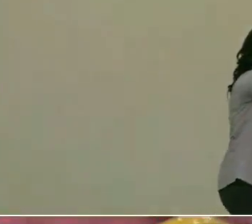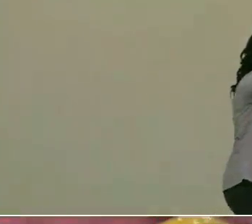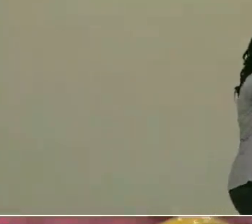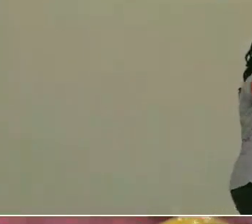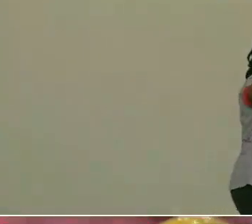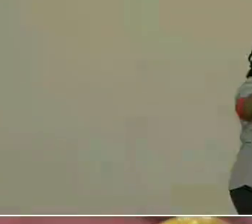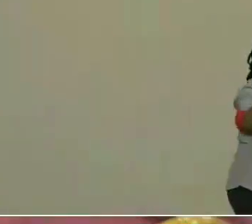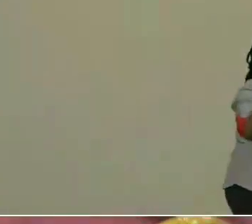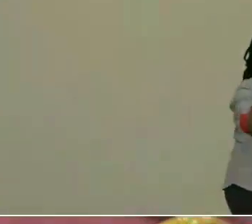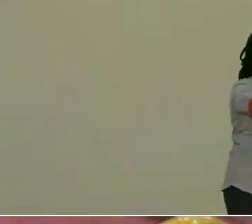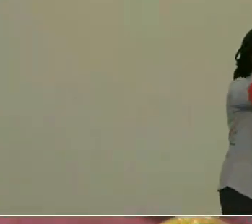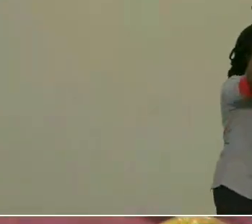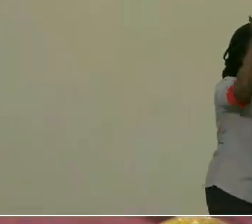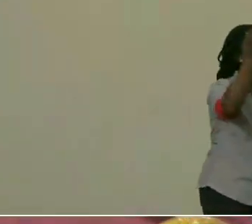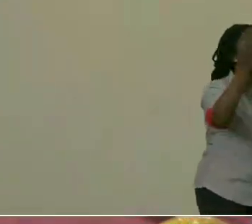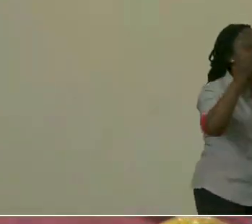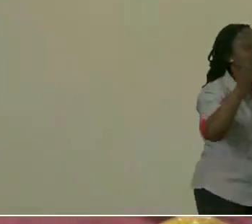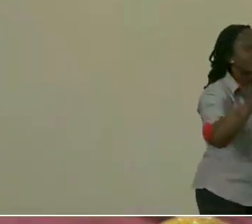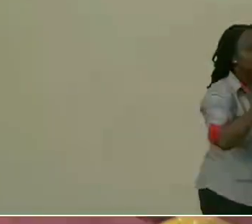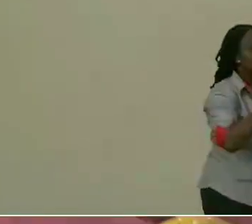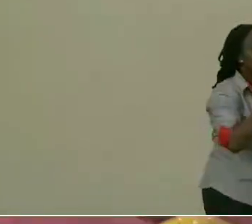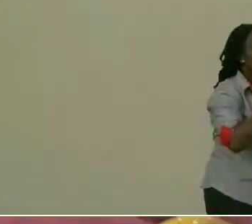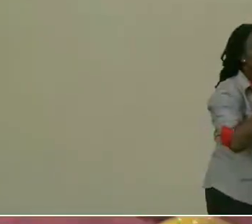Sorry, there's a gentleman at the back.